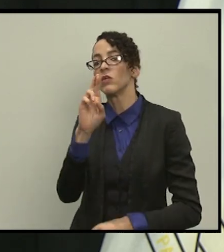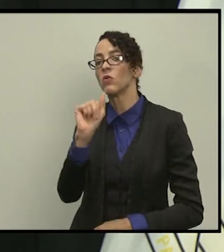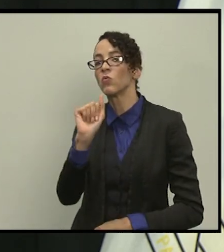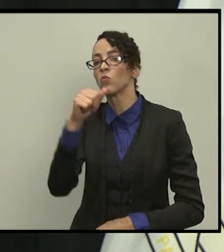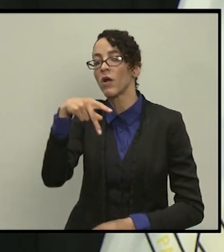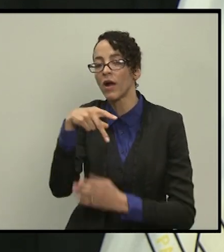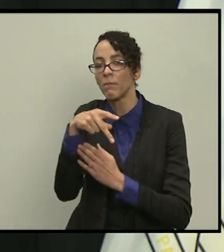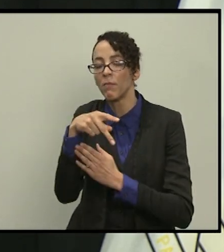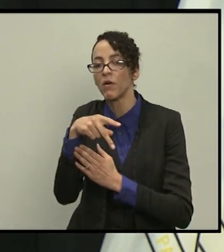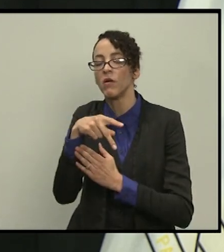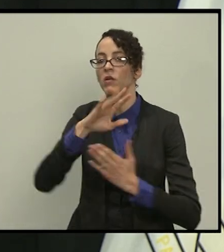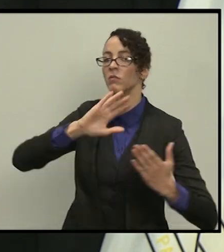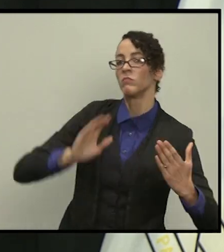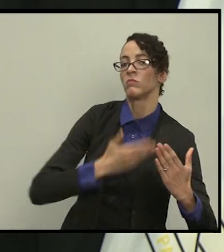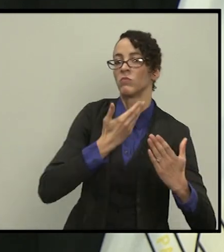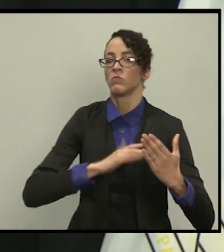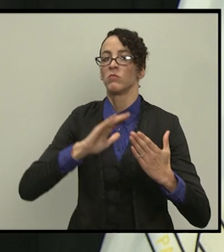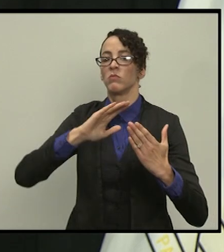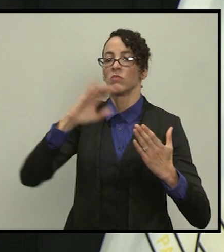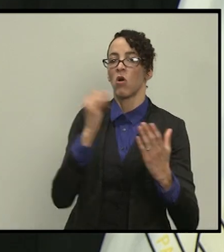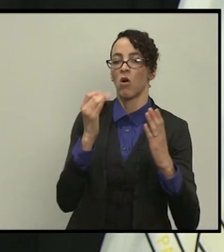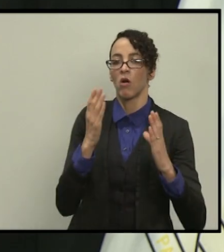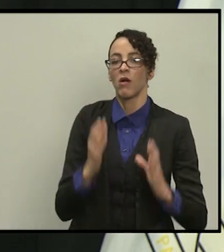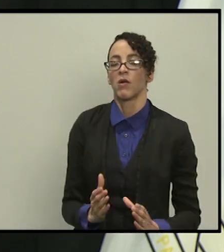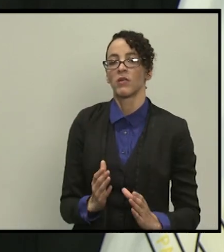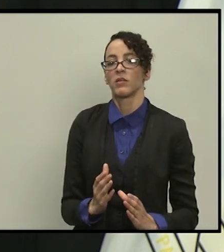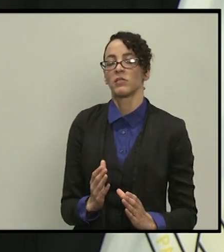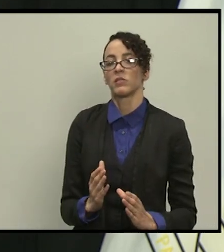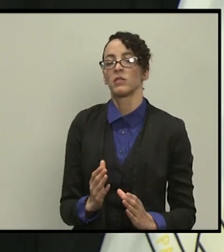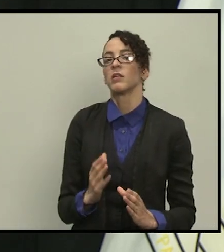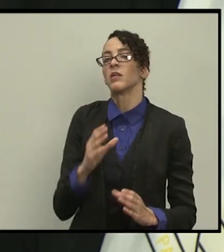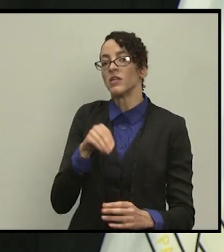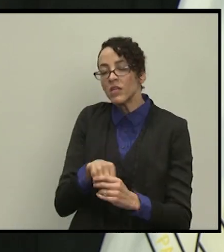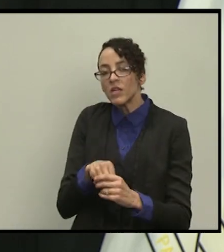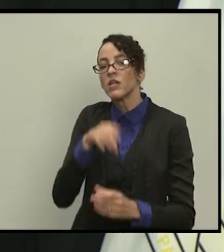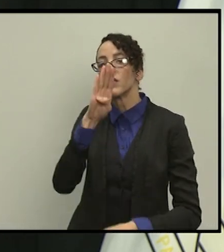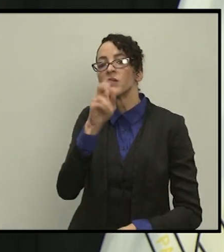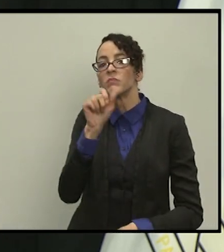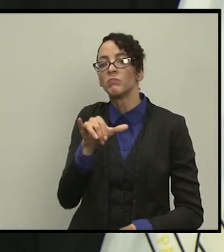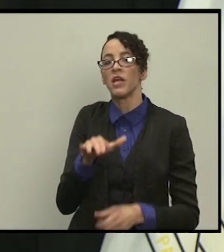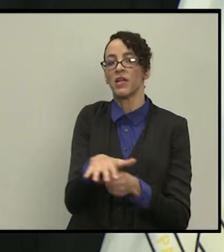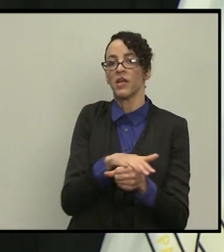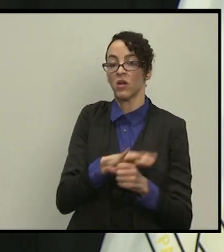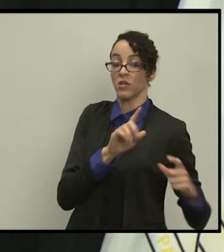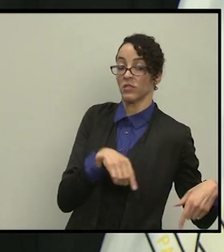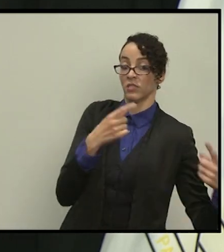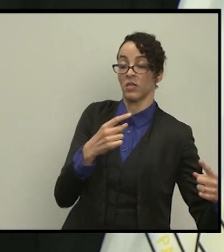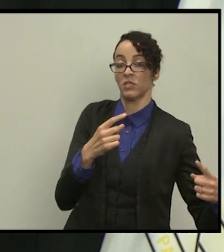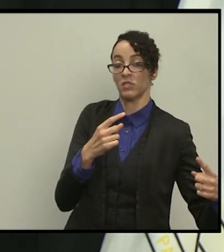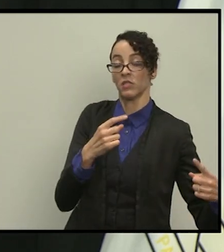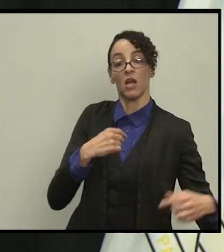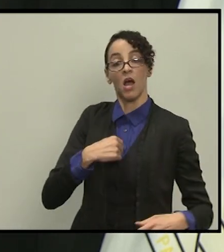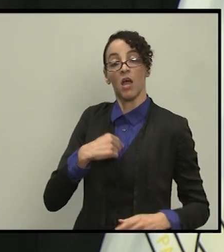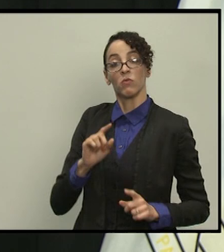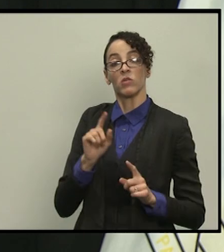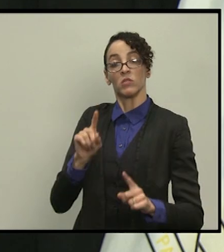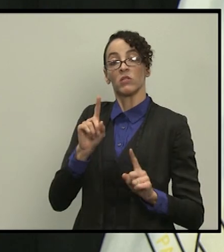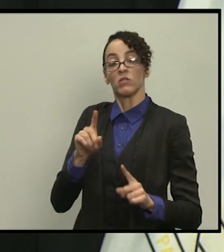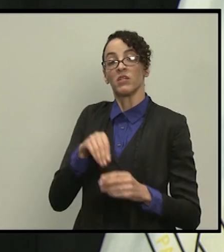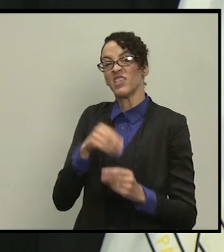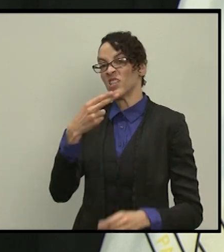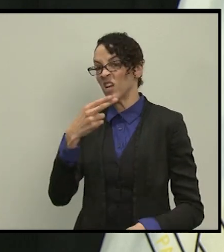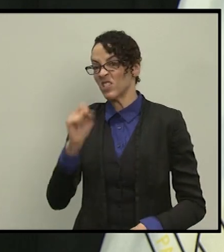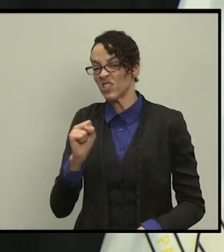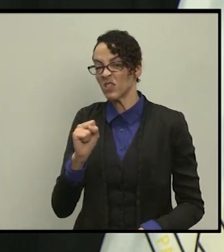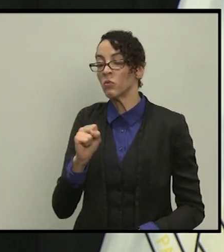rap culture here in the Bay Area since I was in high school. And so many people love and